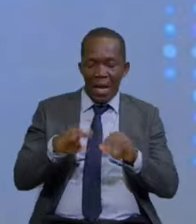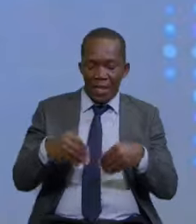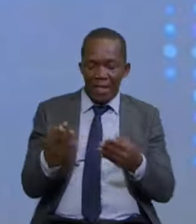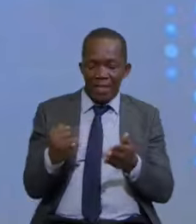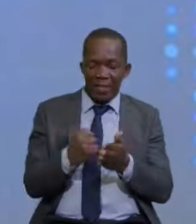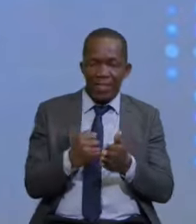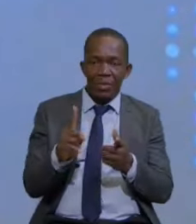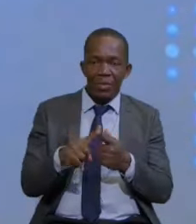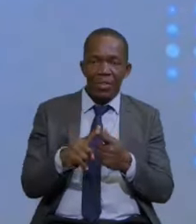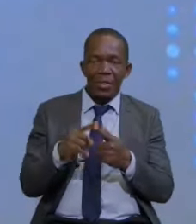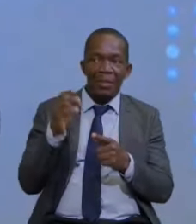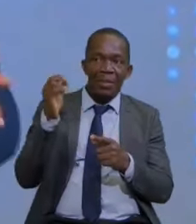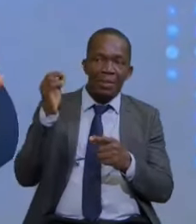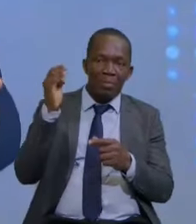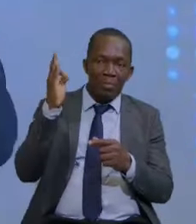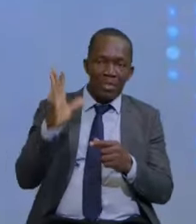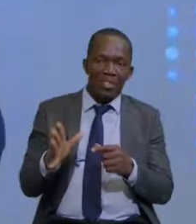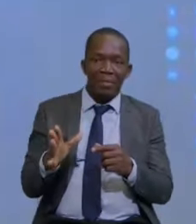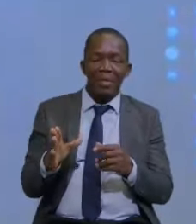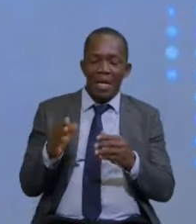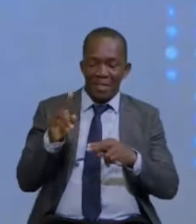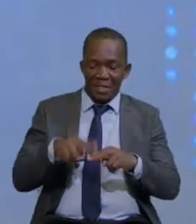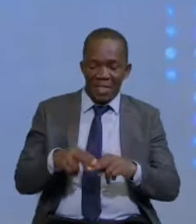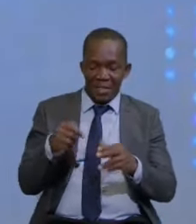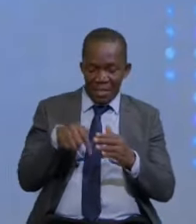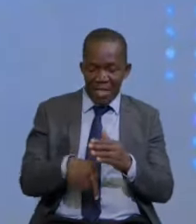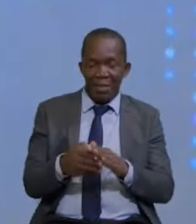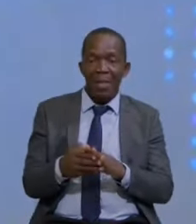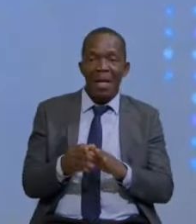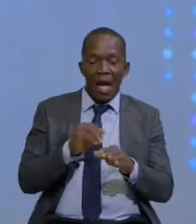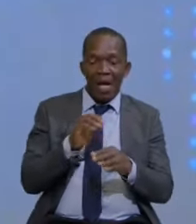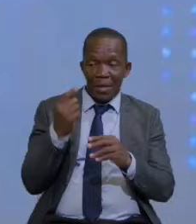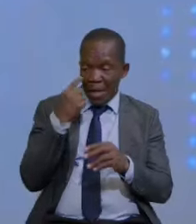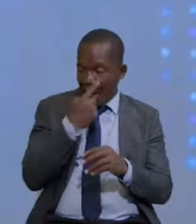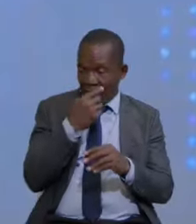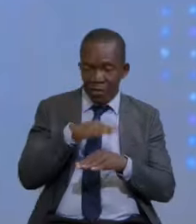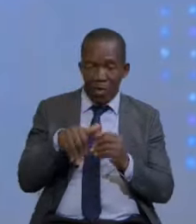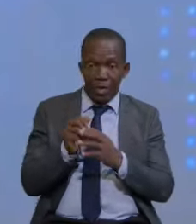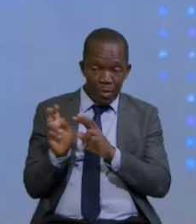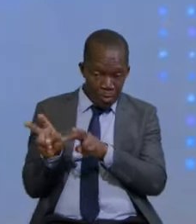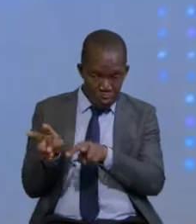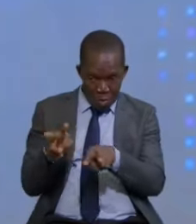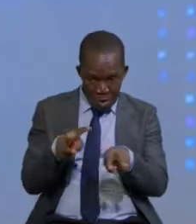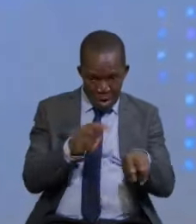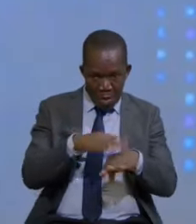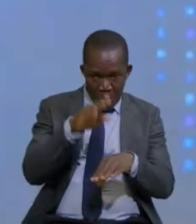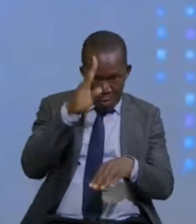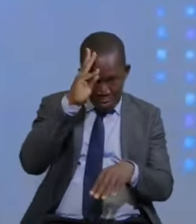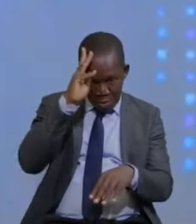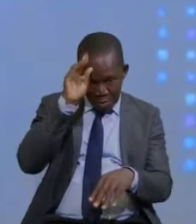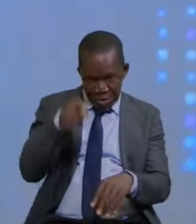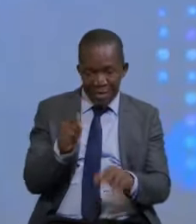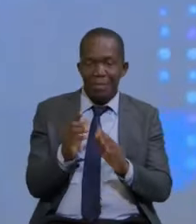down, and the eyes of all them that were in the synagogue were fasting on him.